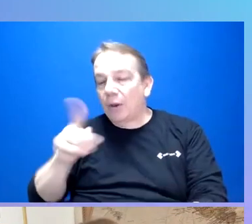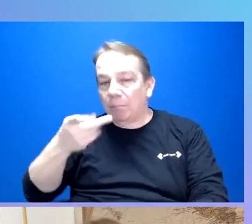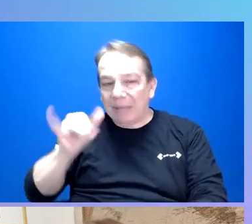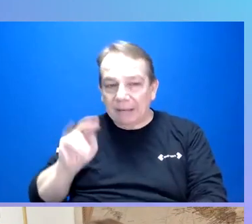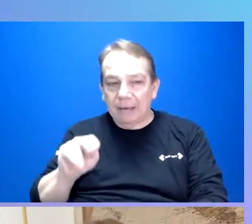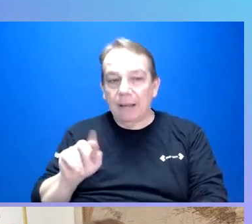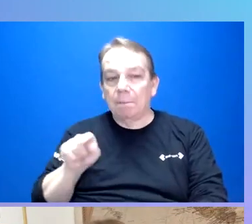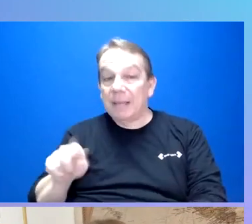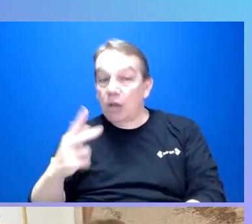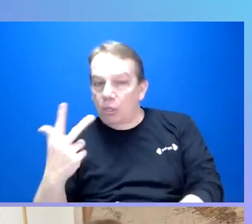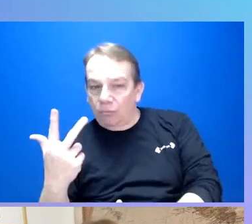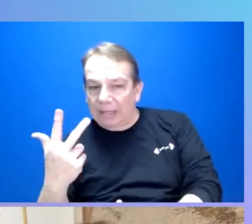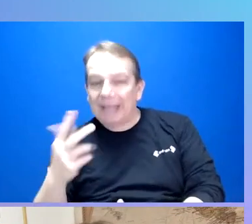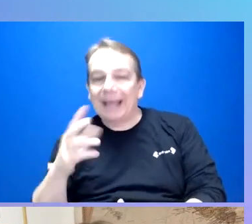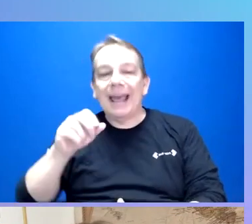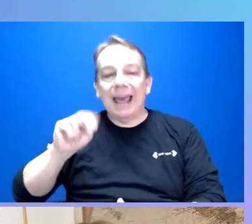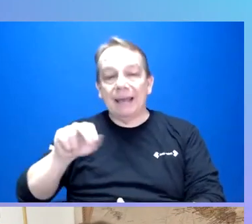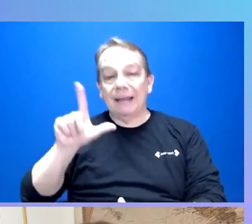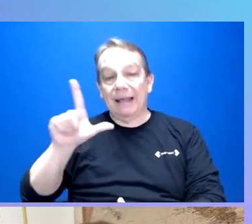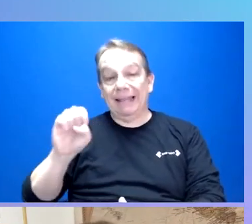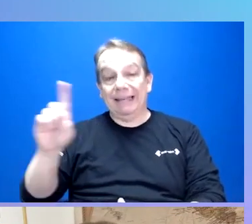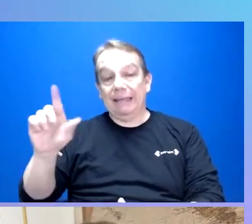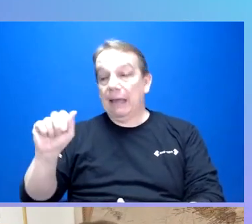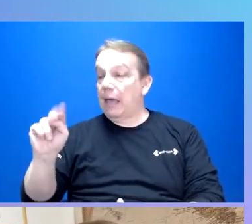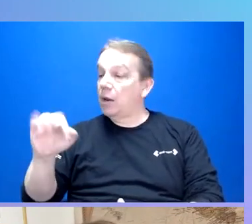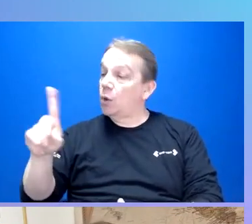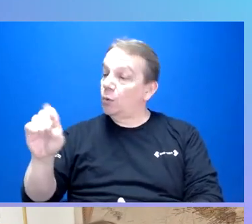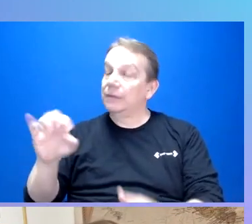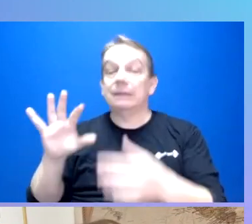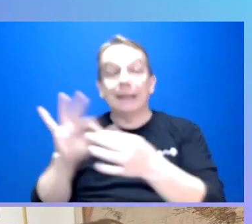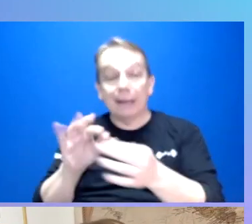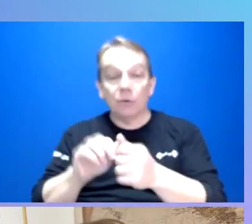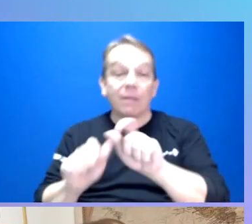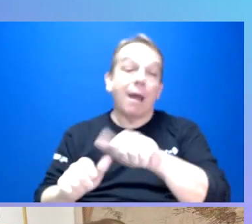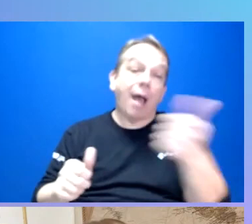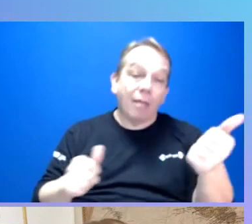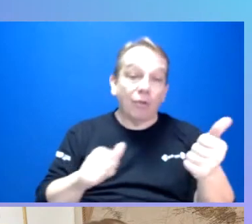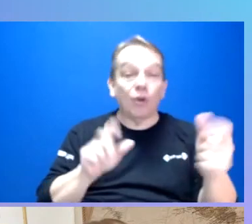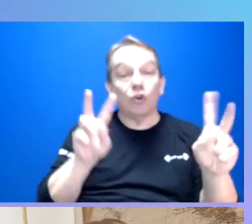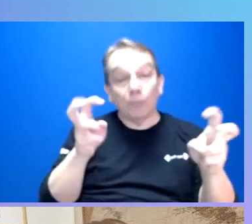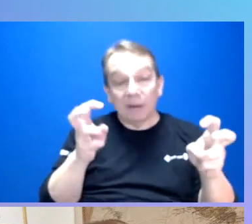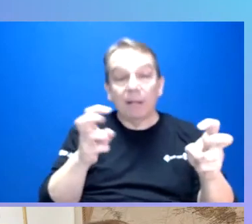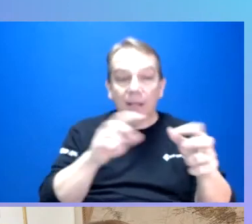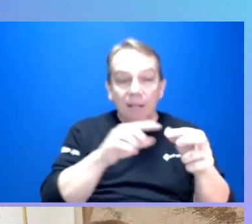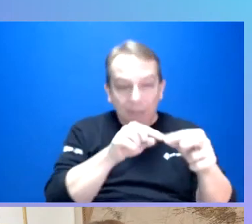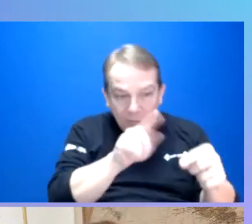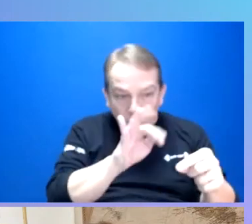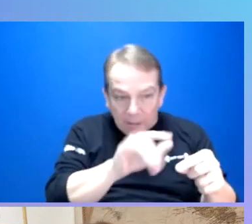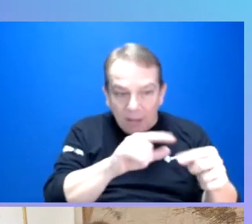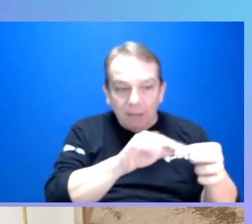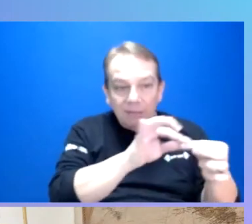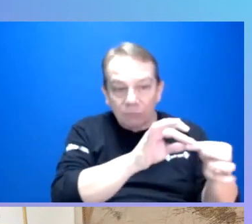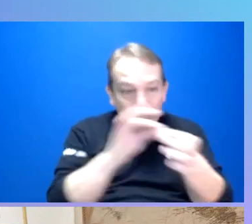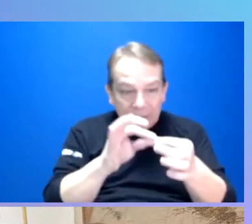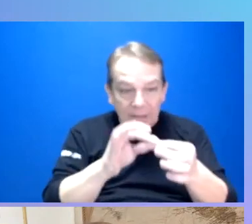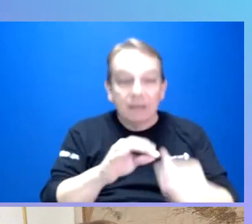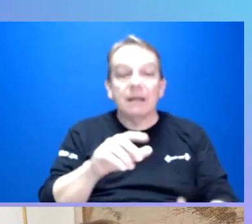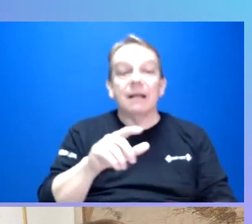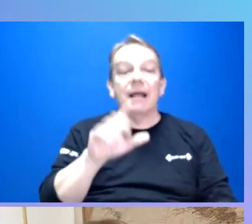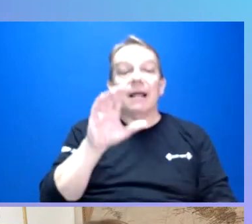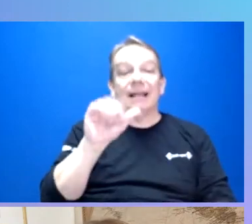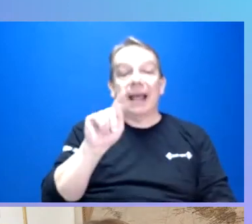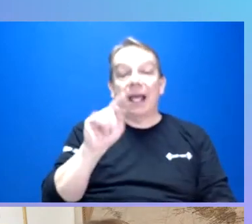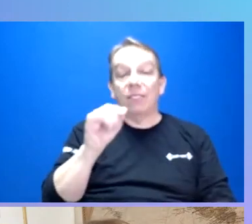3, and the LED's anode is connected to the other terminal of the resistor. The LED's cathode